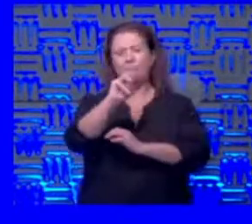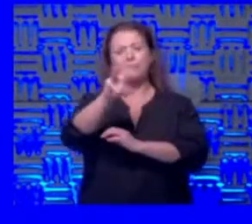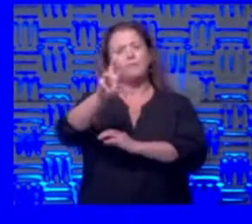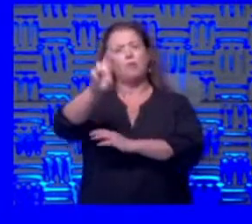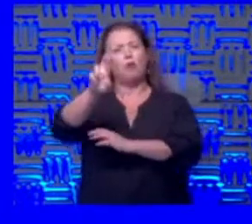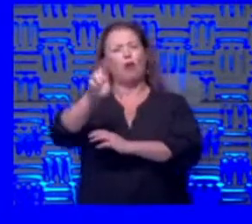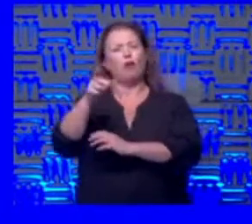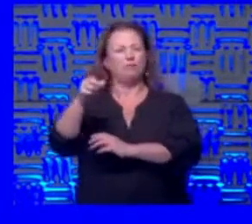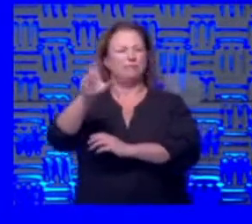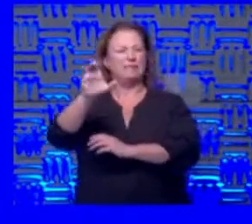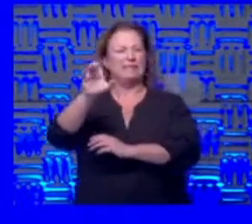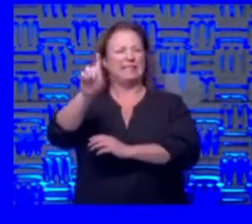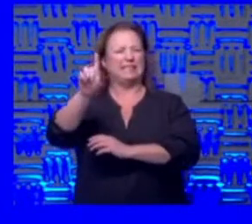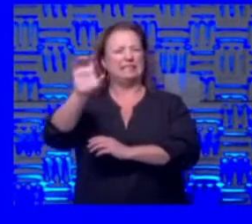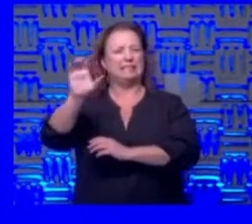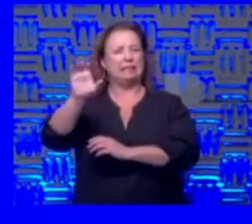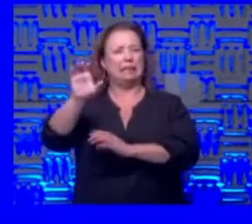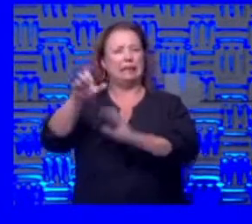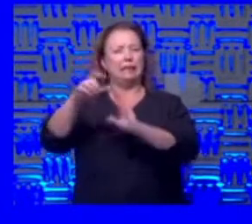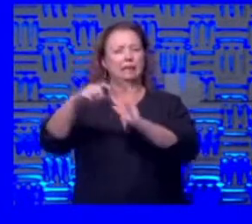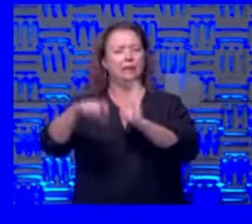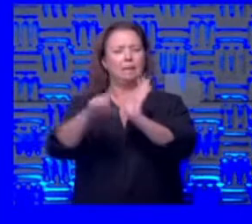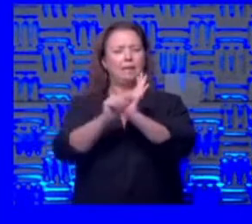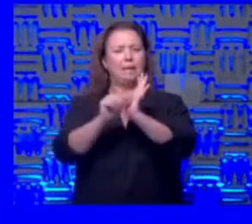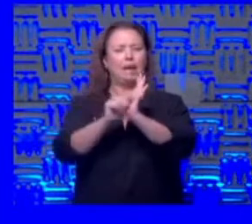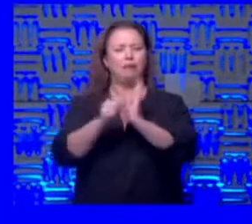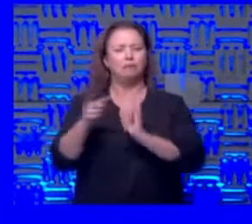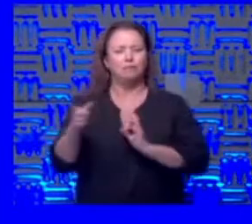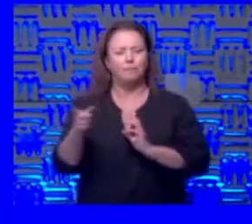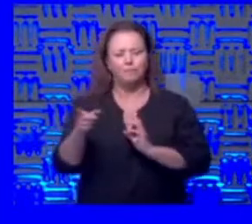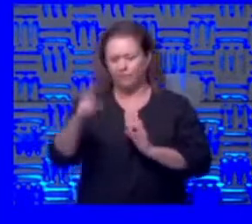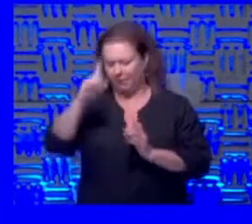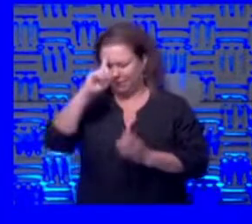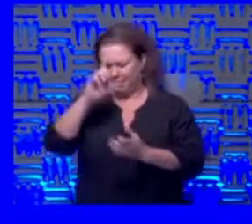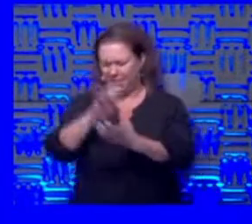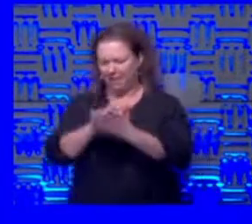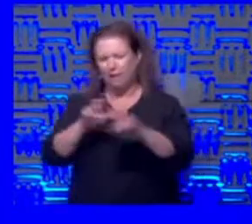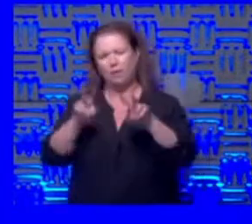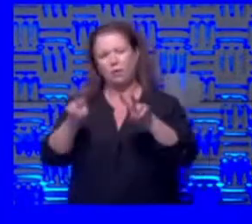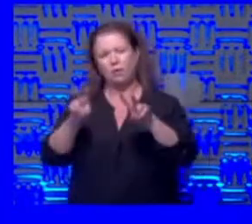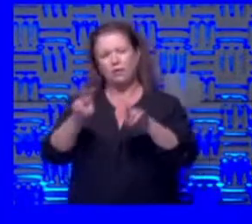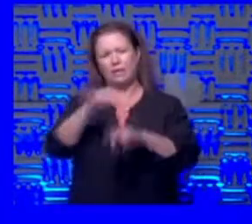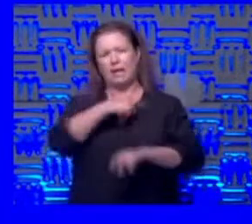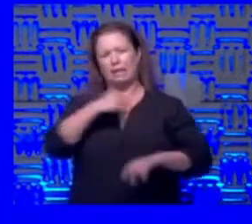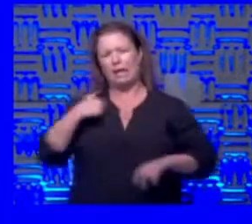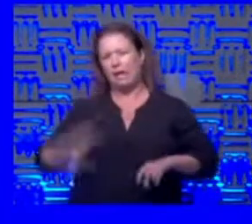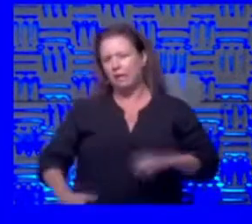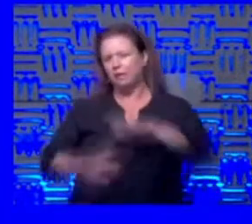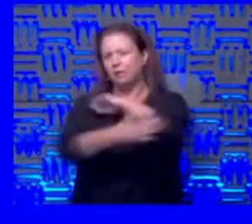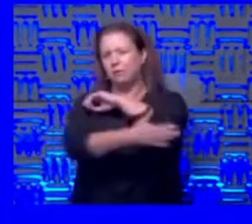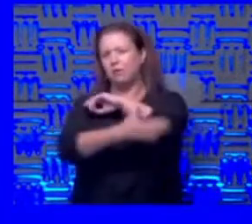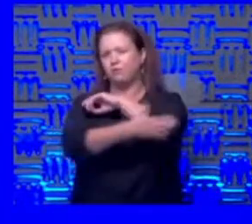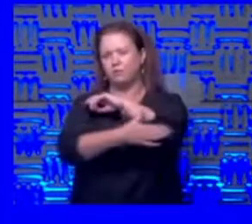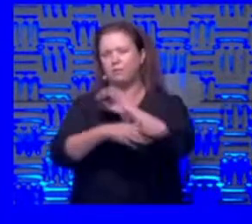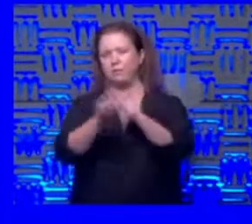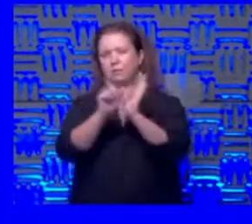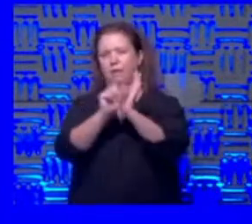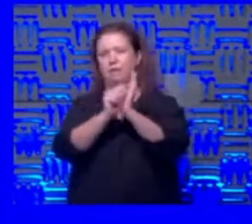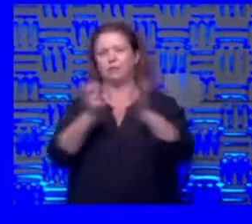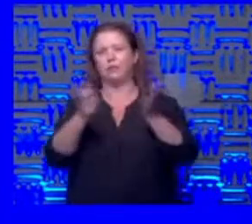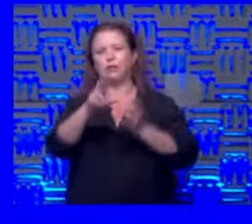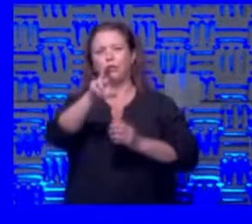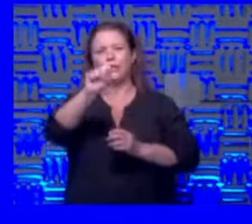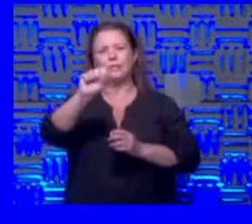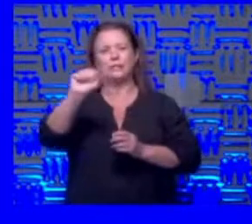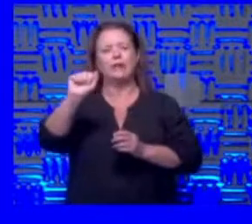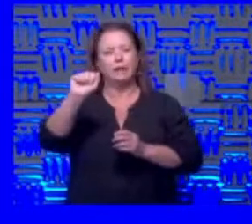the CDC publications, although that was, I believe, looking in one of the Asian countries, but it was published in our